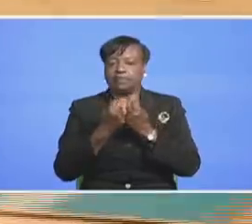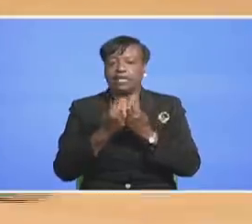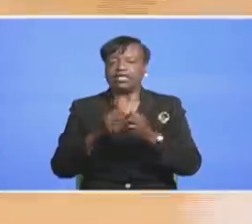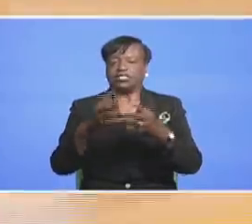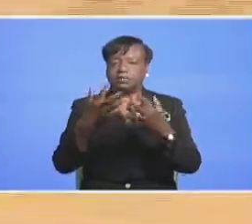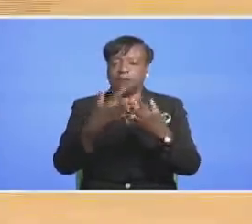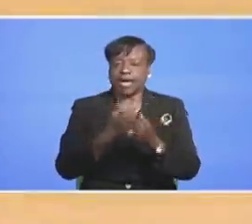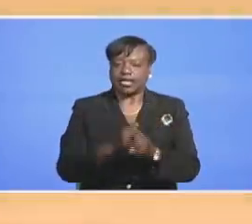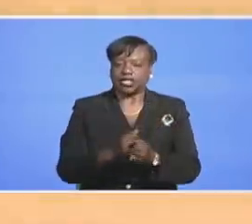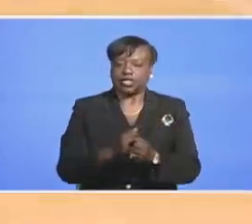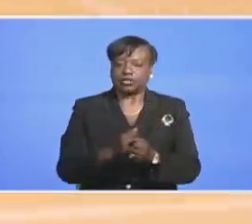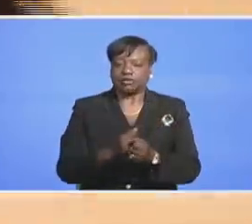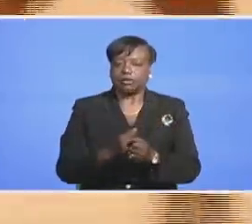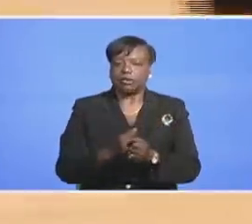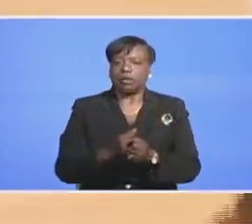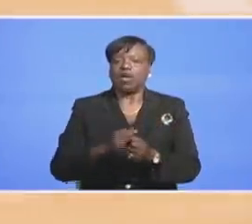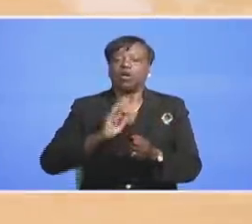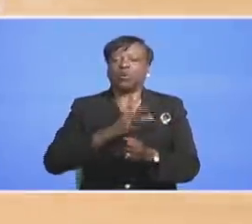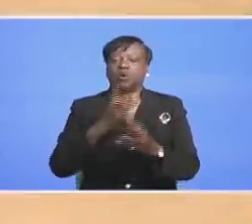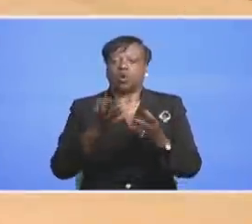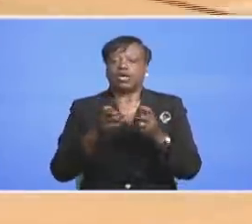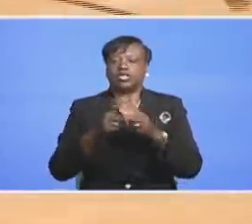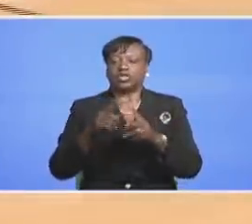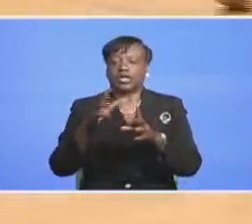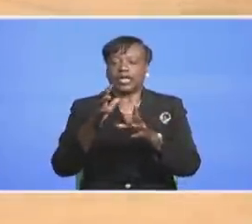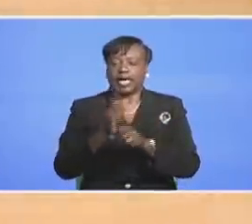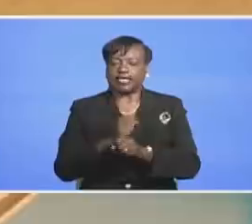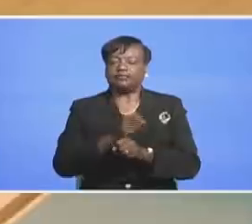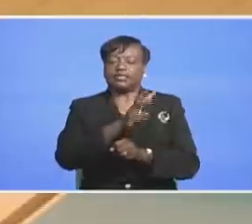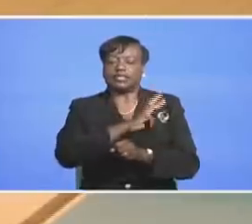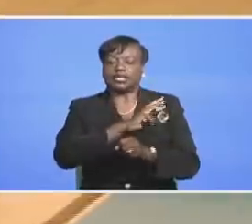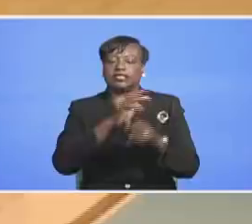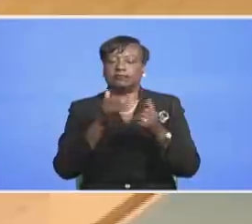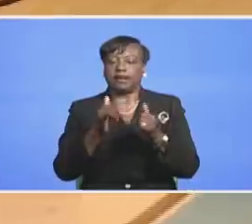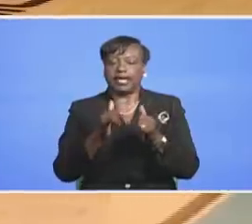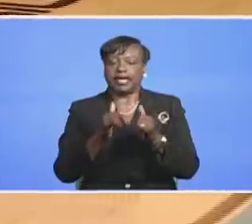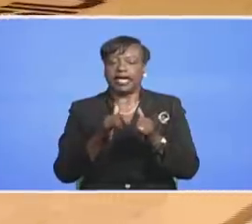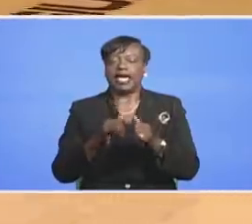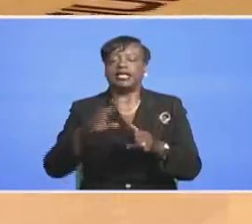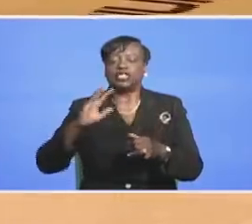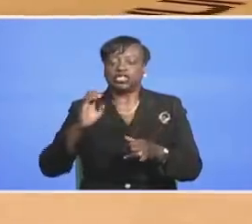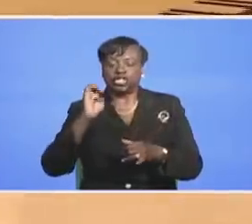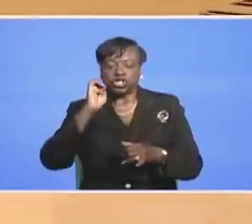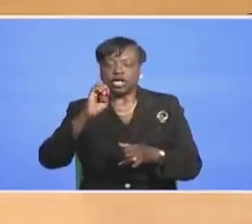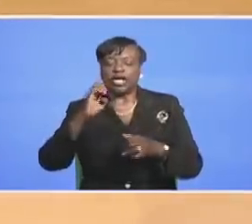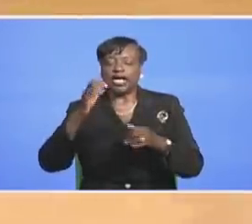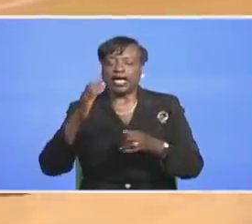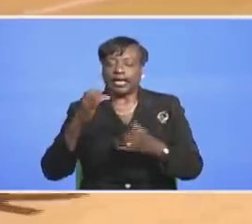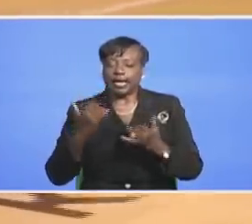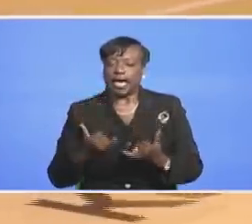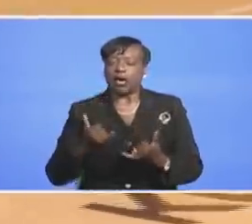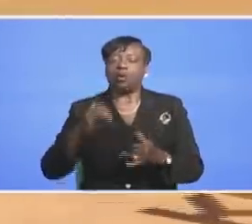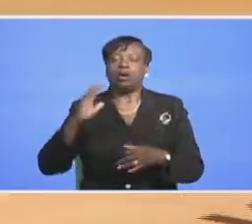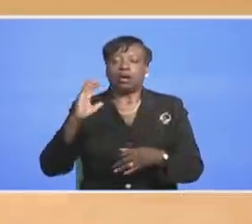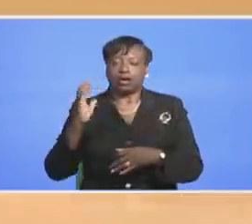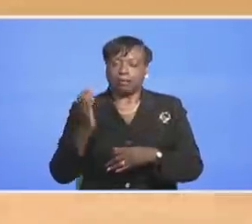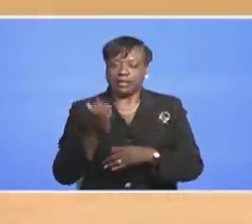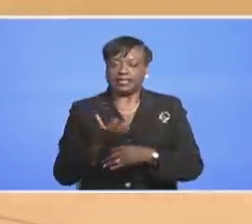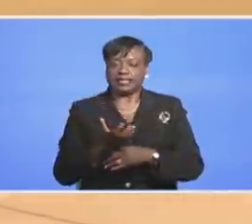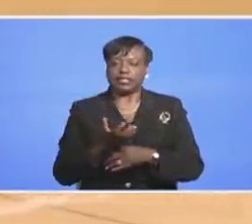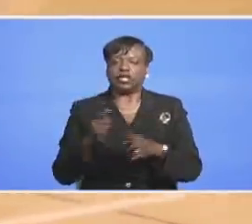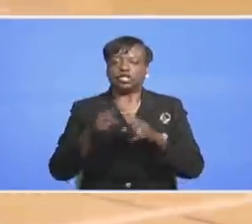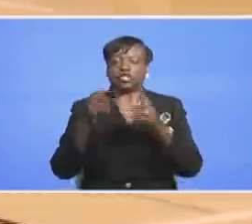committed. You look at her and Leasia Grant out in the 4 and the 5. I'm just using my scenario from what I'm seeing so